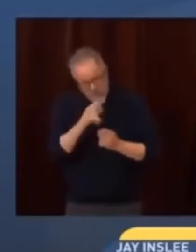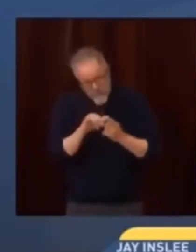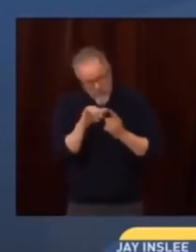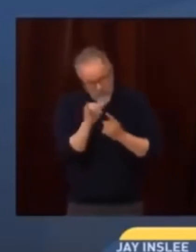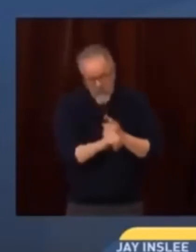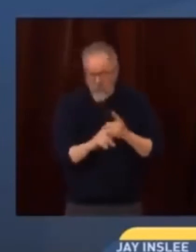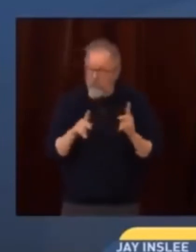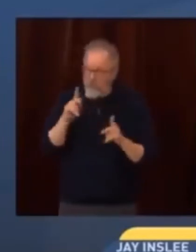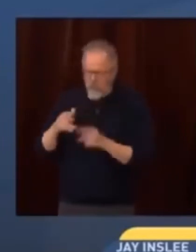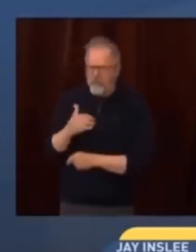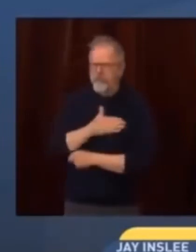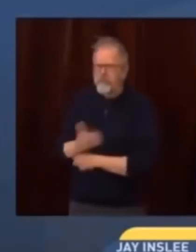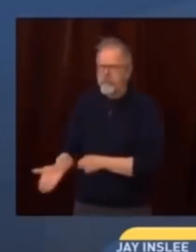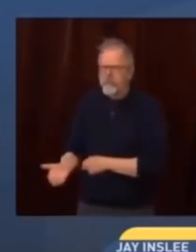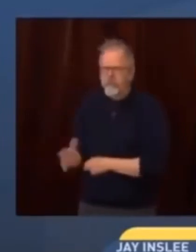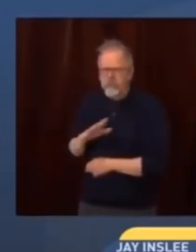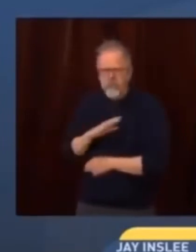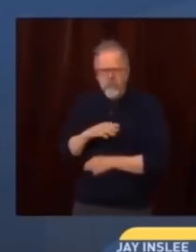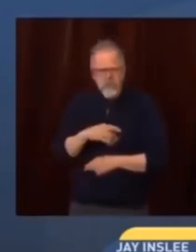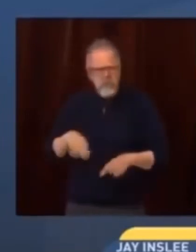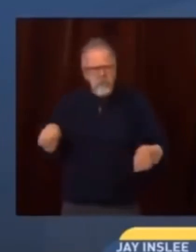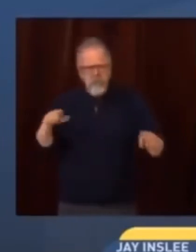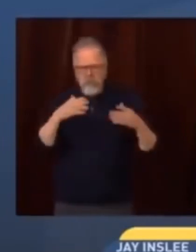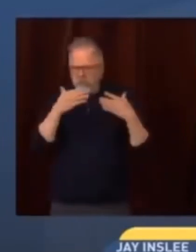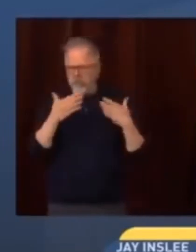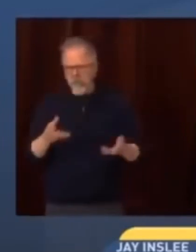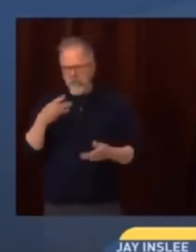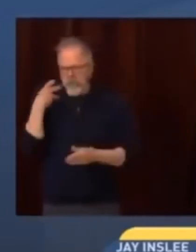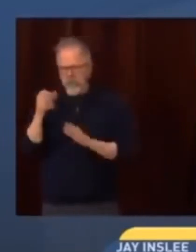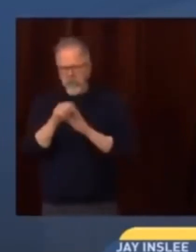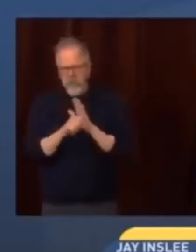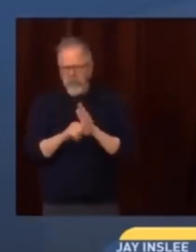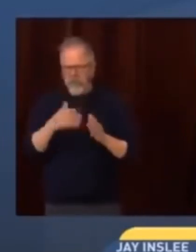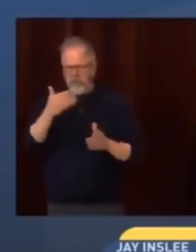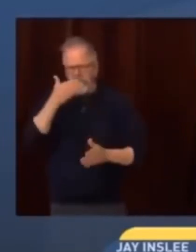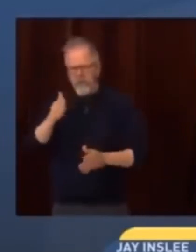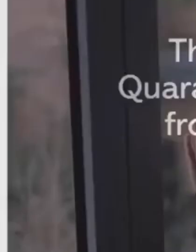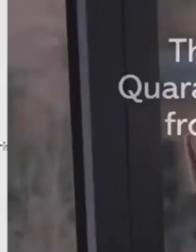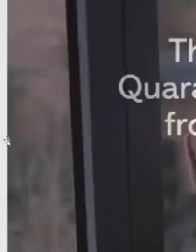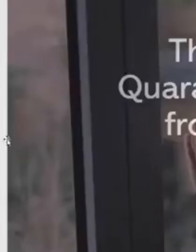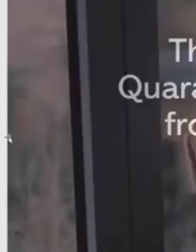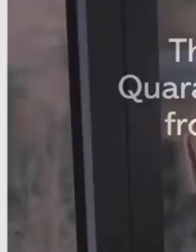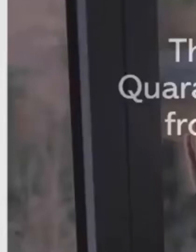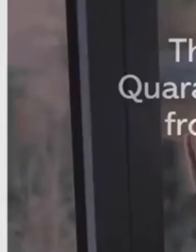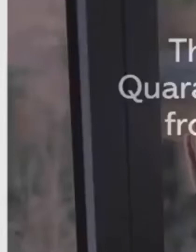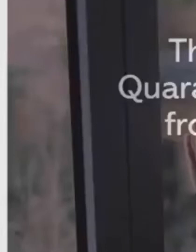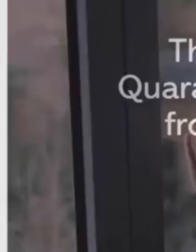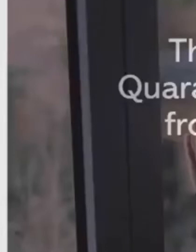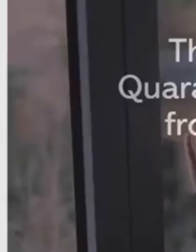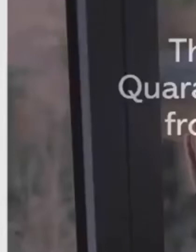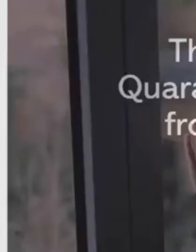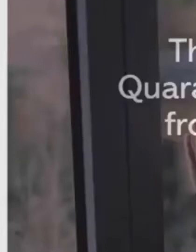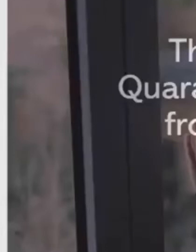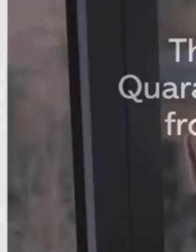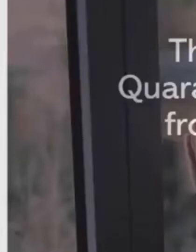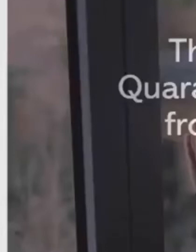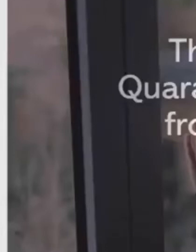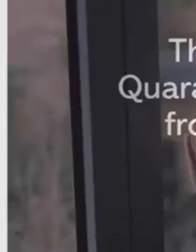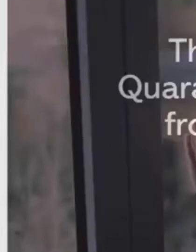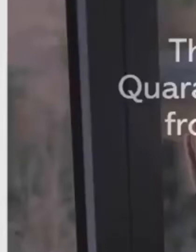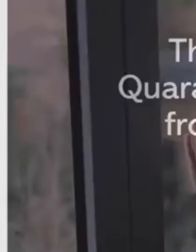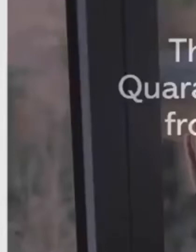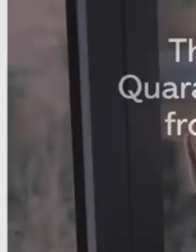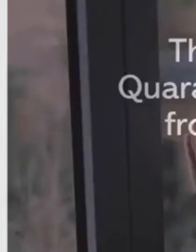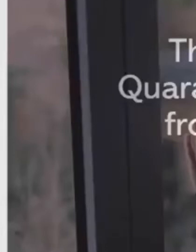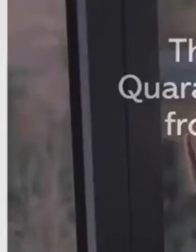high percentages so we're happy about that we believe that that will continue so remember everybody that will be